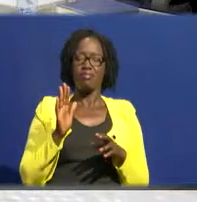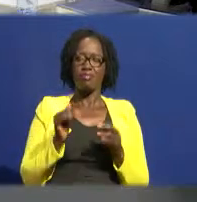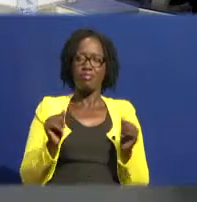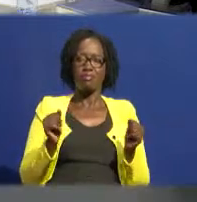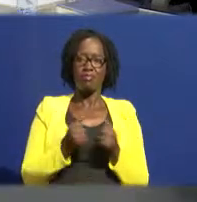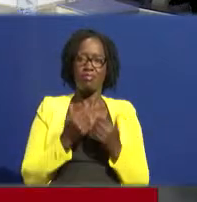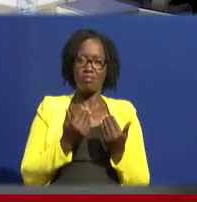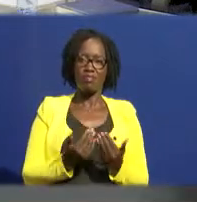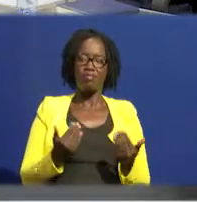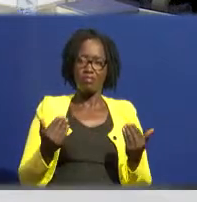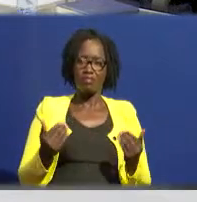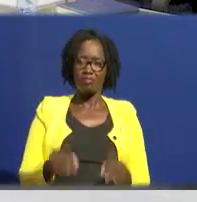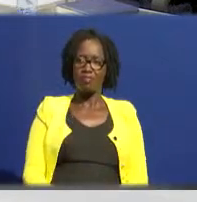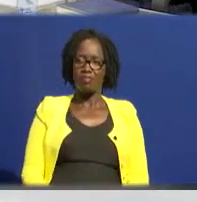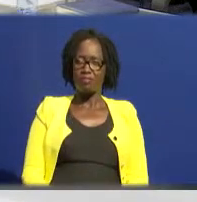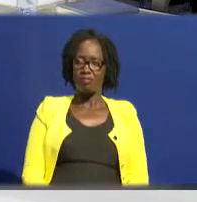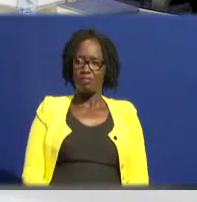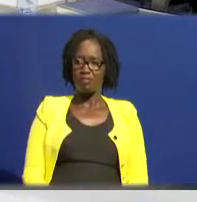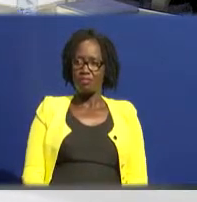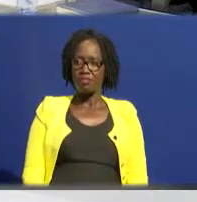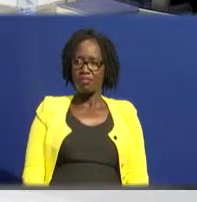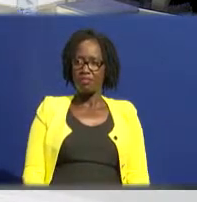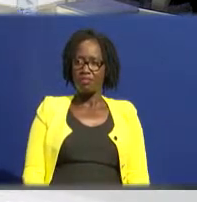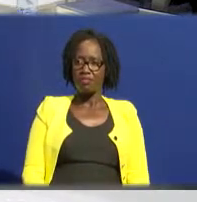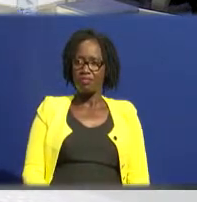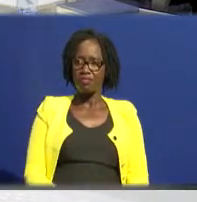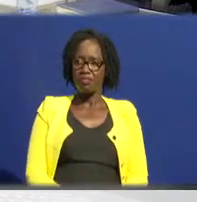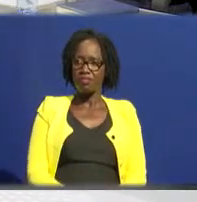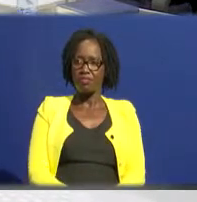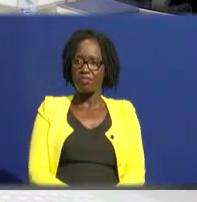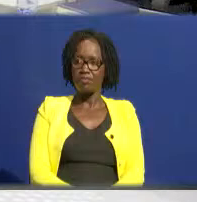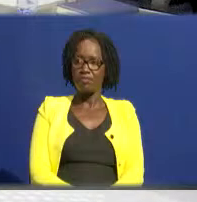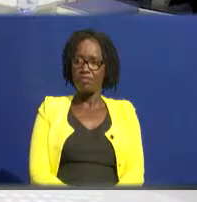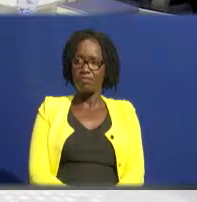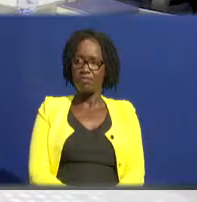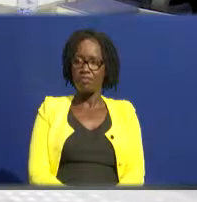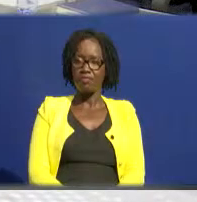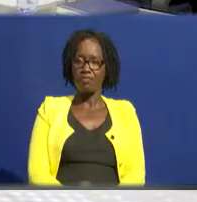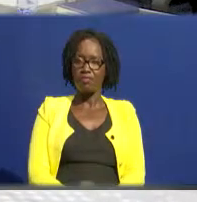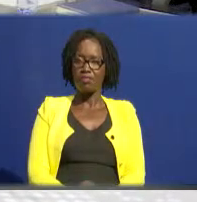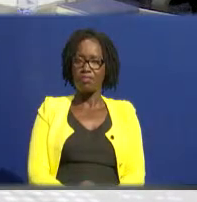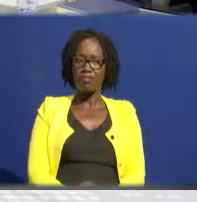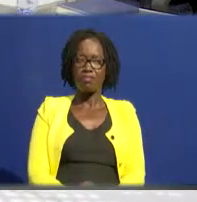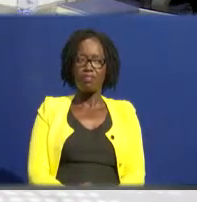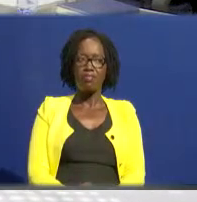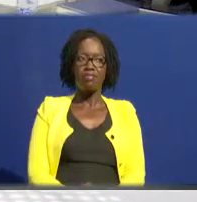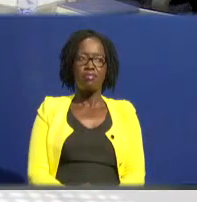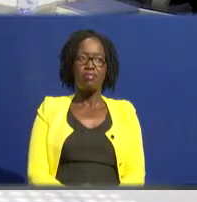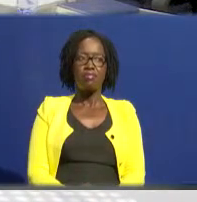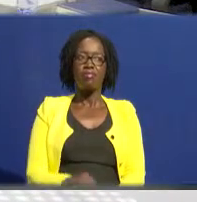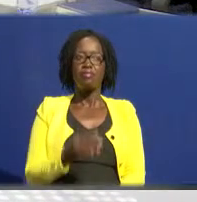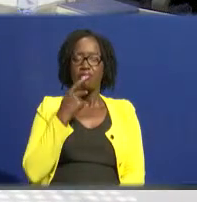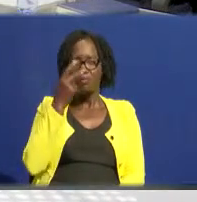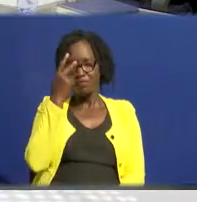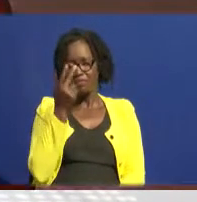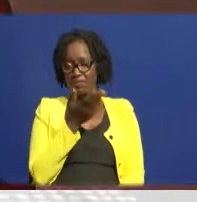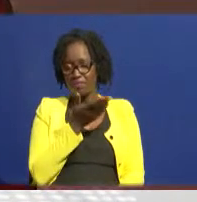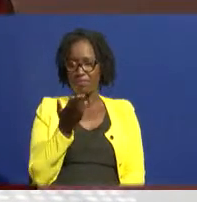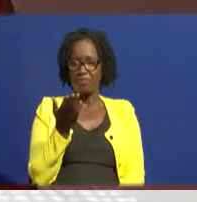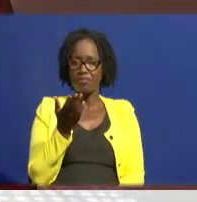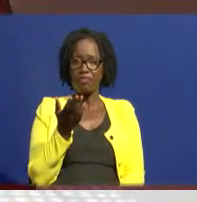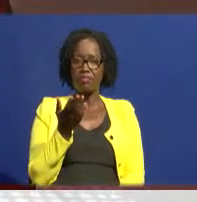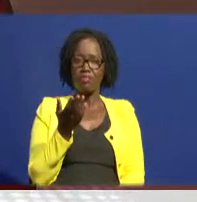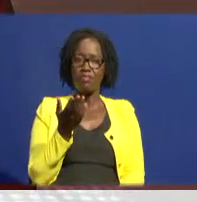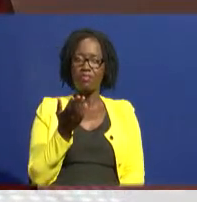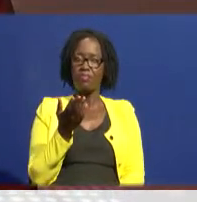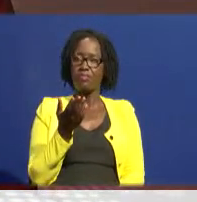children. What is our role, and especially now that they're coming for the holidays? Yes, I would like to talk to the parents out there, anyone